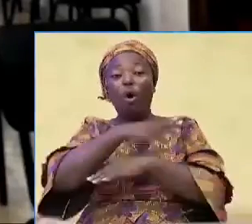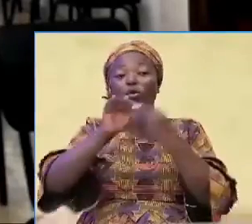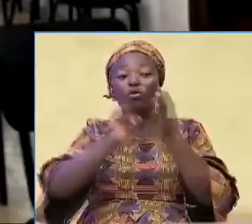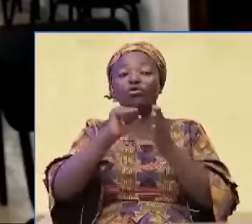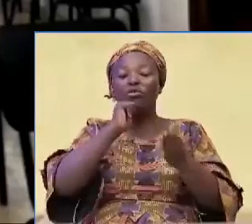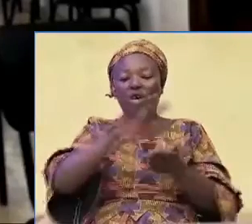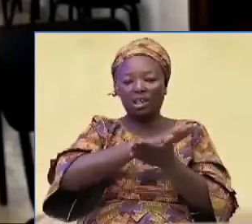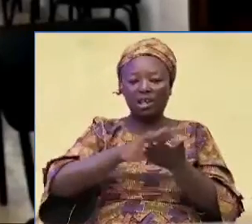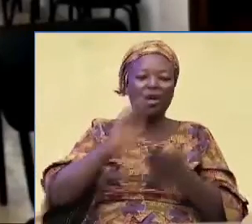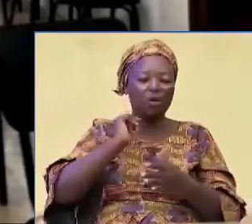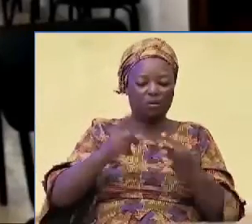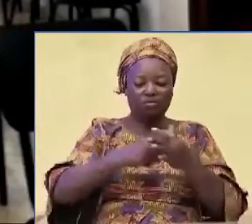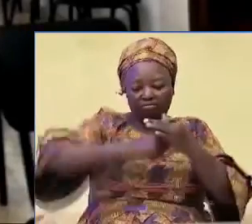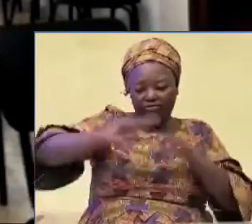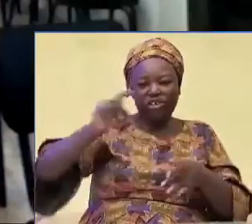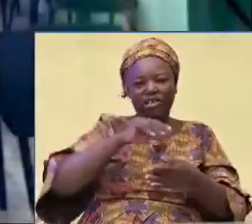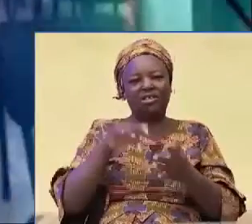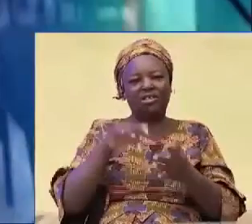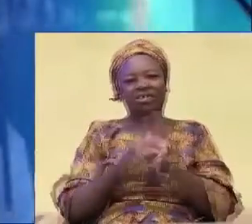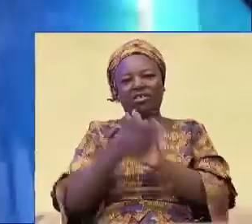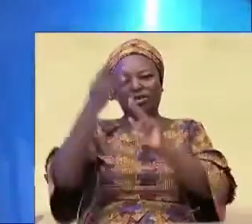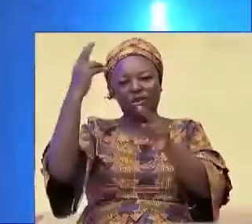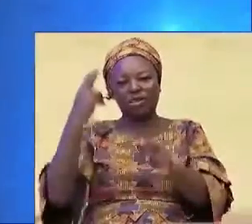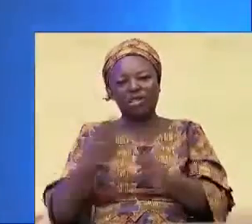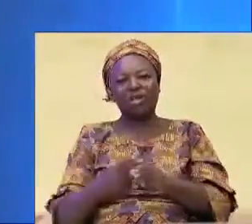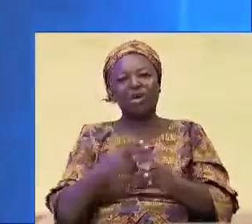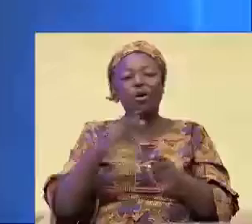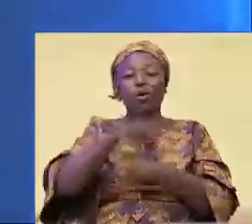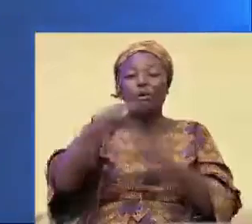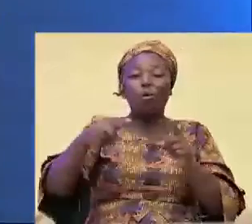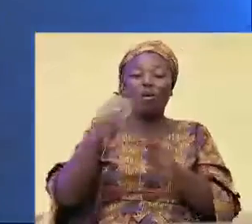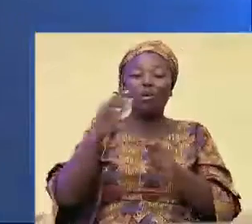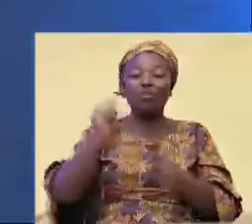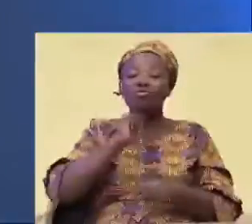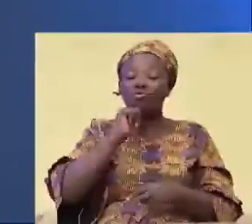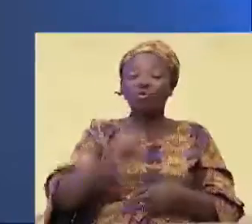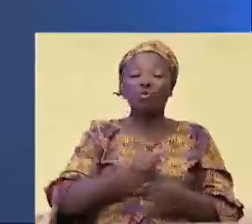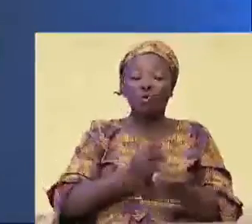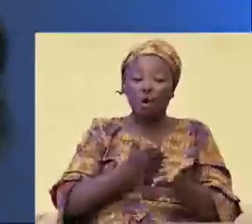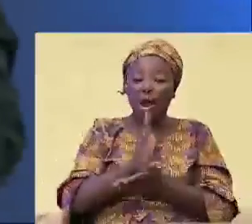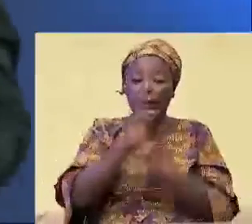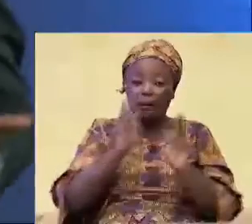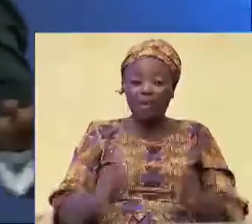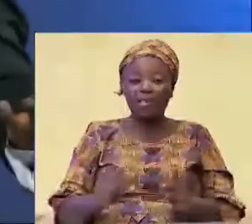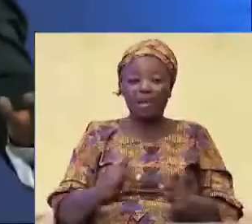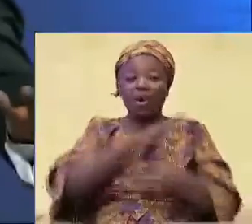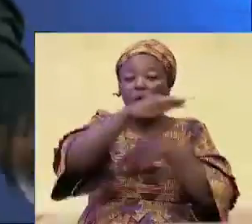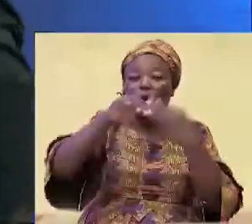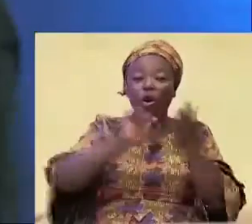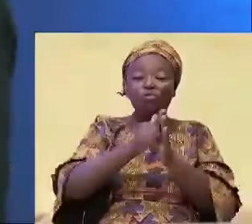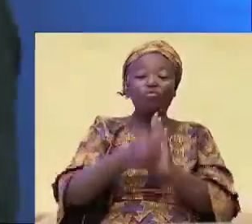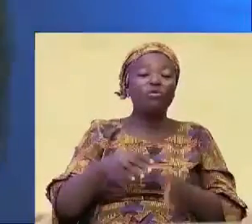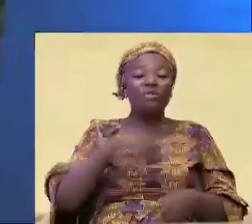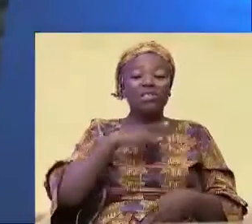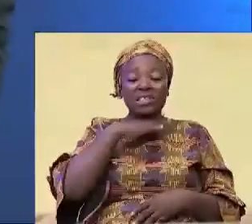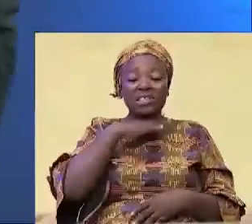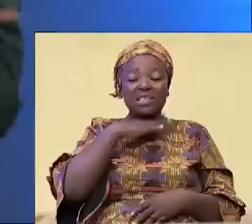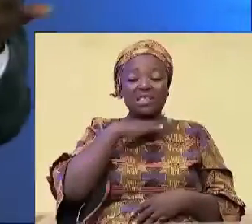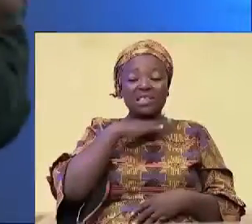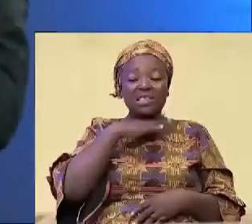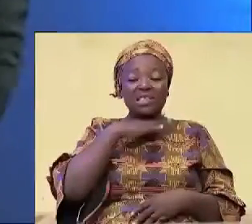all the uncleanness will vanish away. When the defiled touches Jesus, all